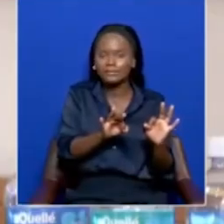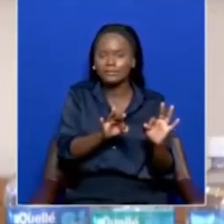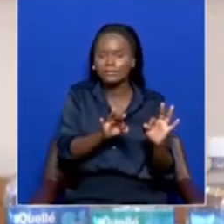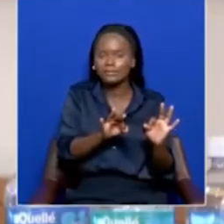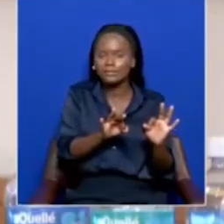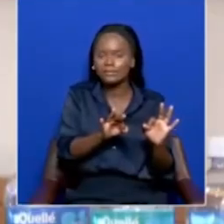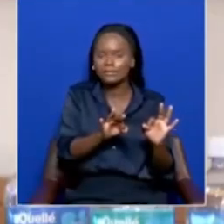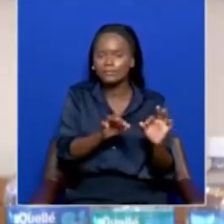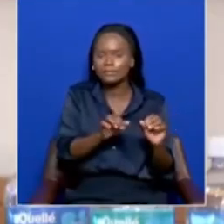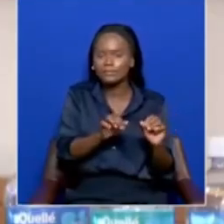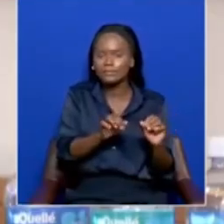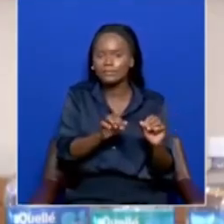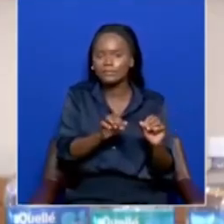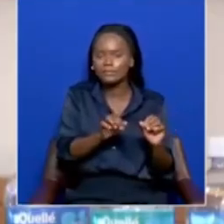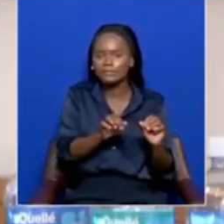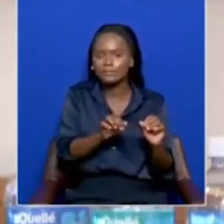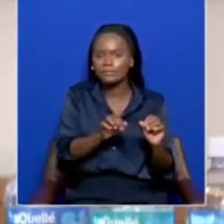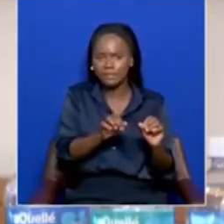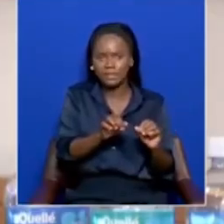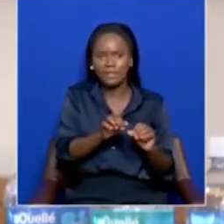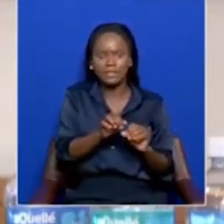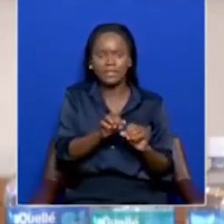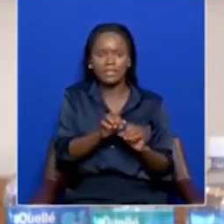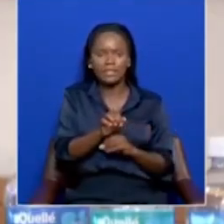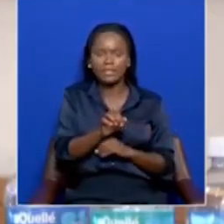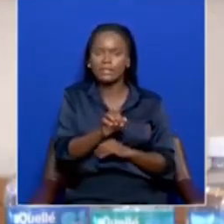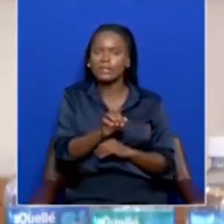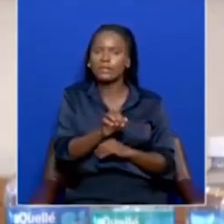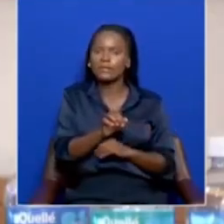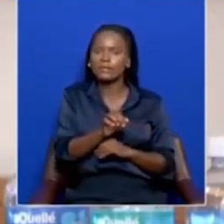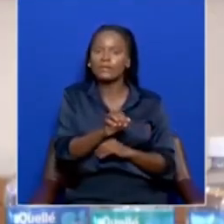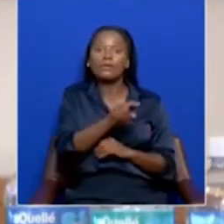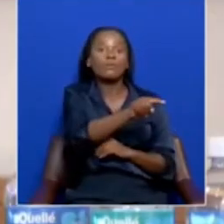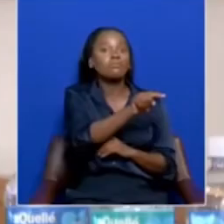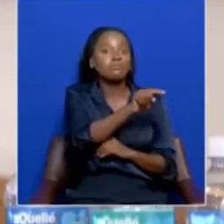It's got a parliament domain. Is that correct?